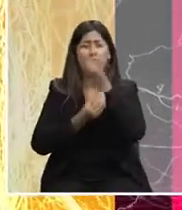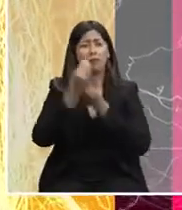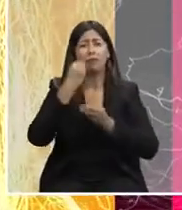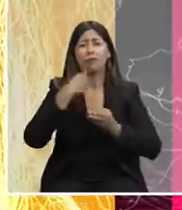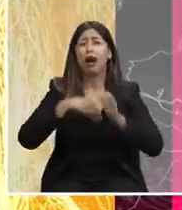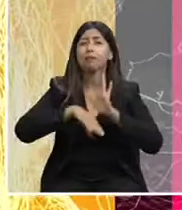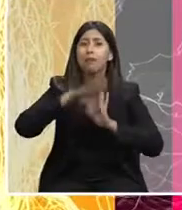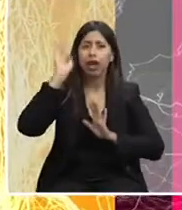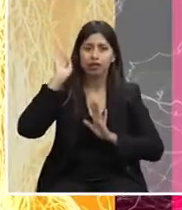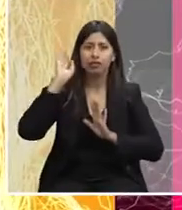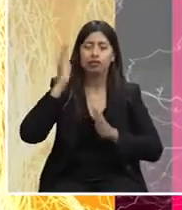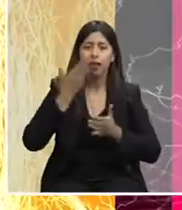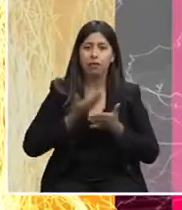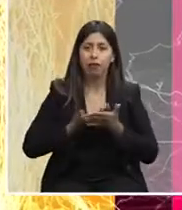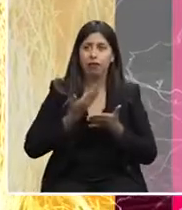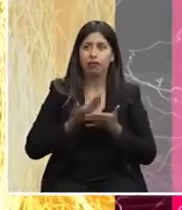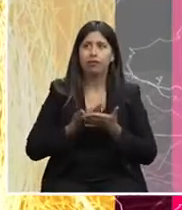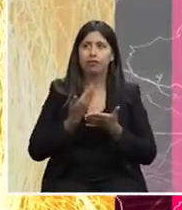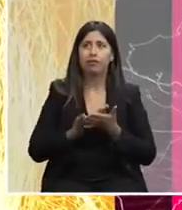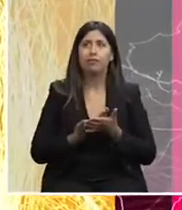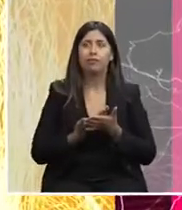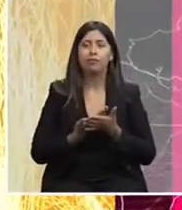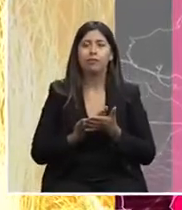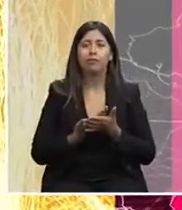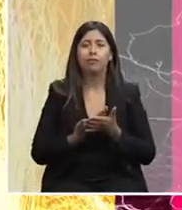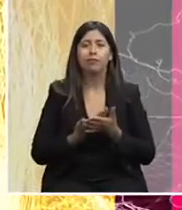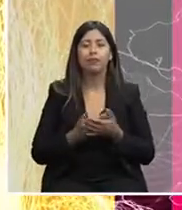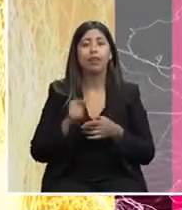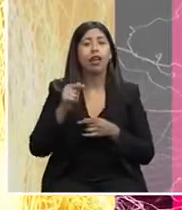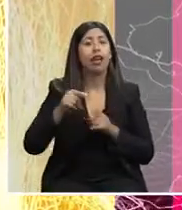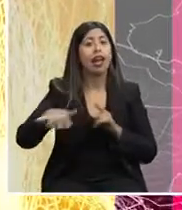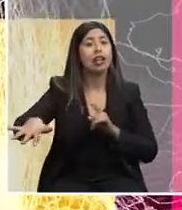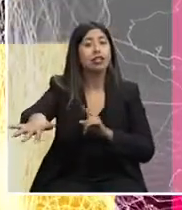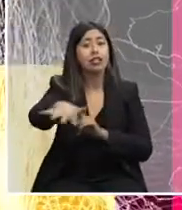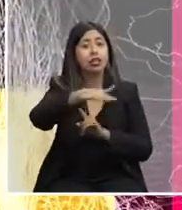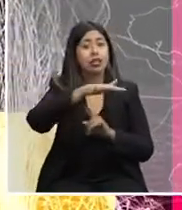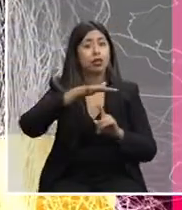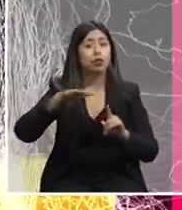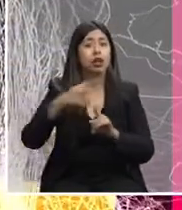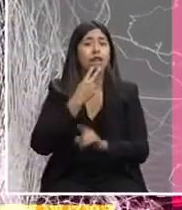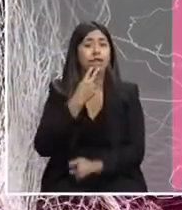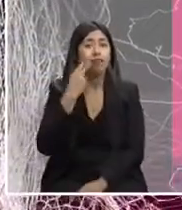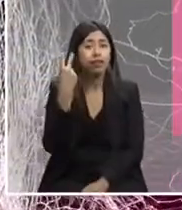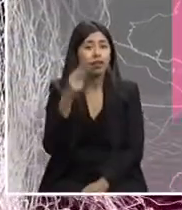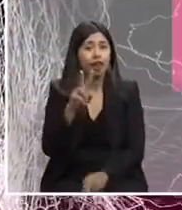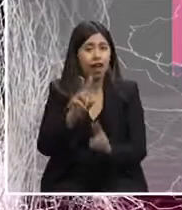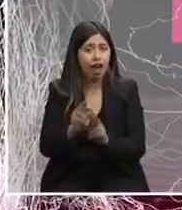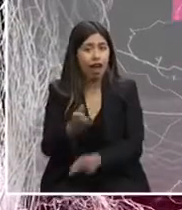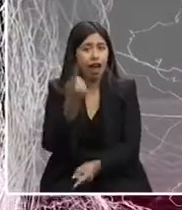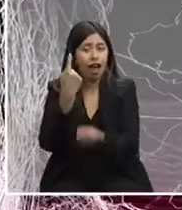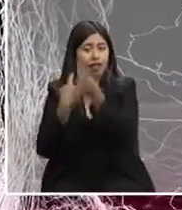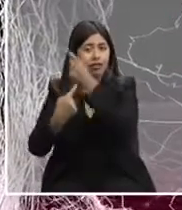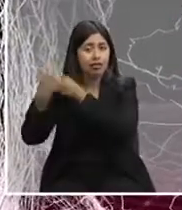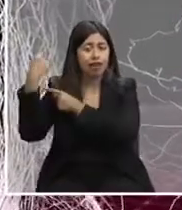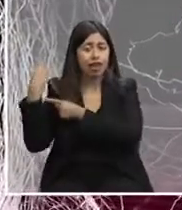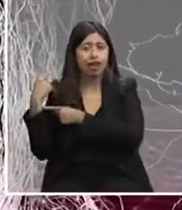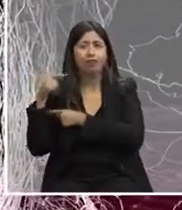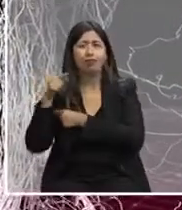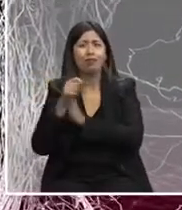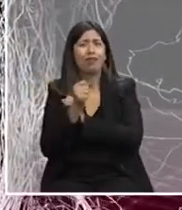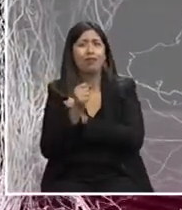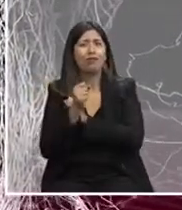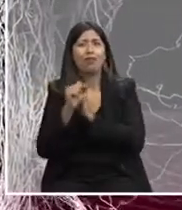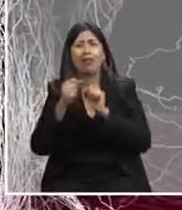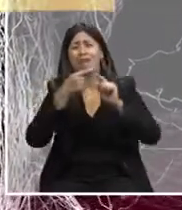was no guarantee of finding an equivalent prey for weeks. Dopamine was then released in the striatum of our